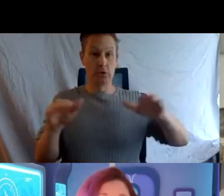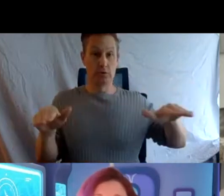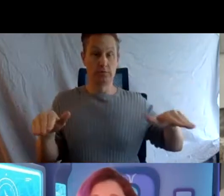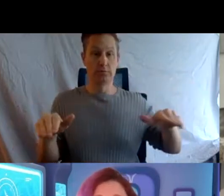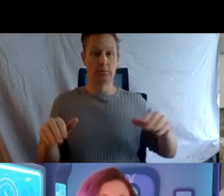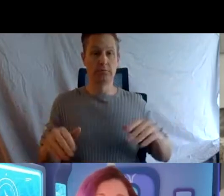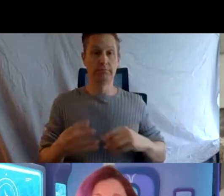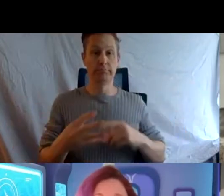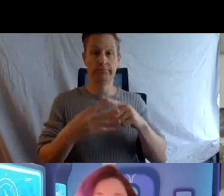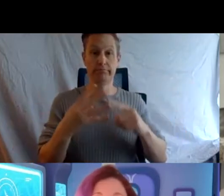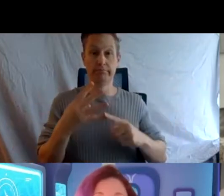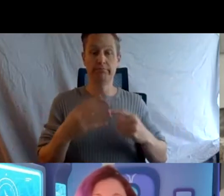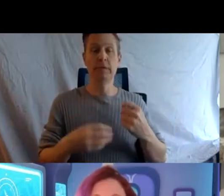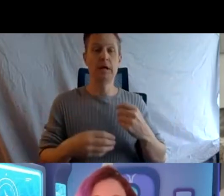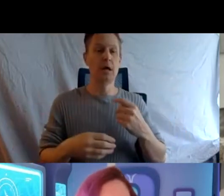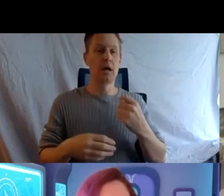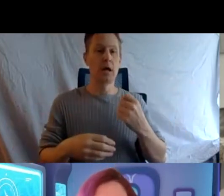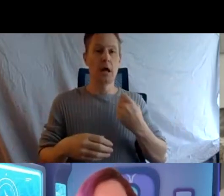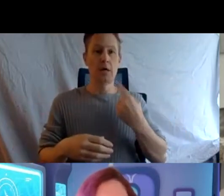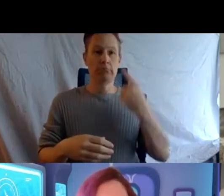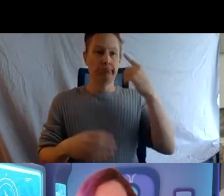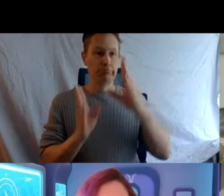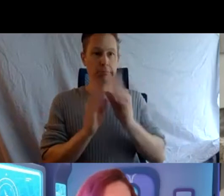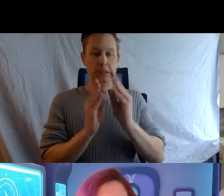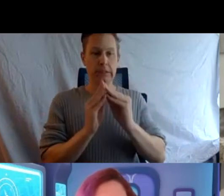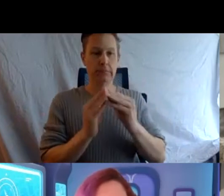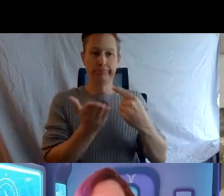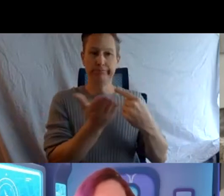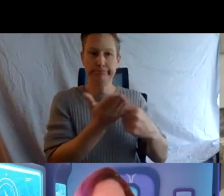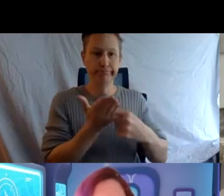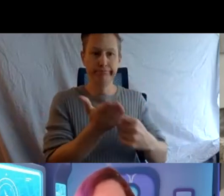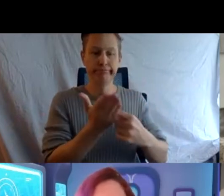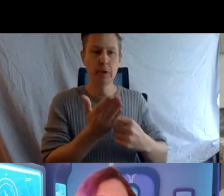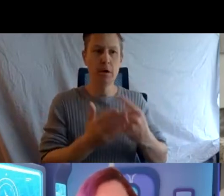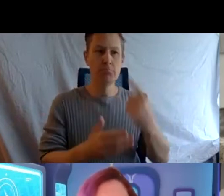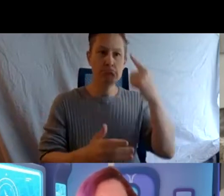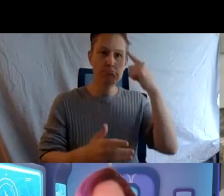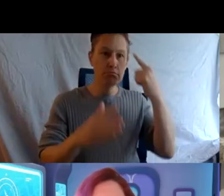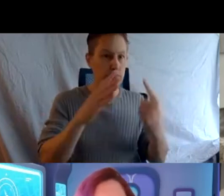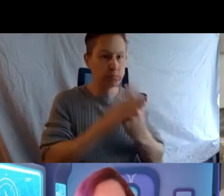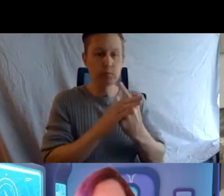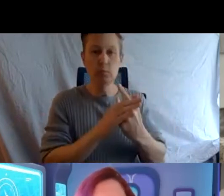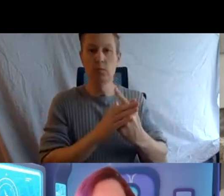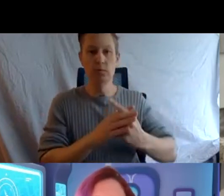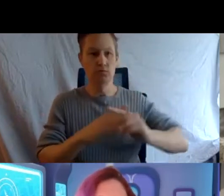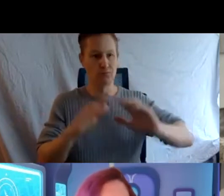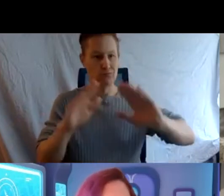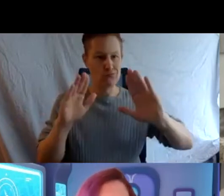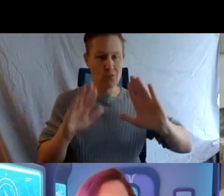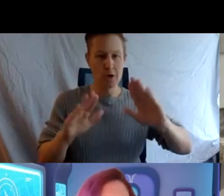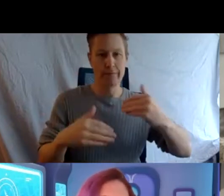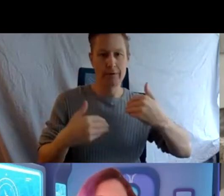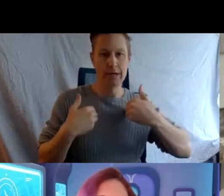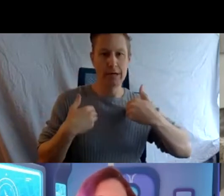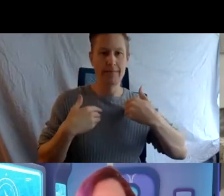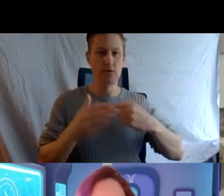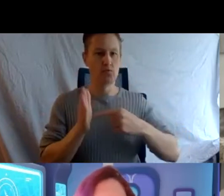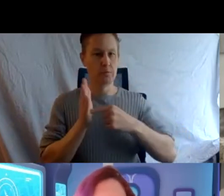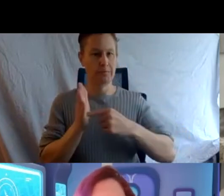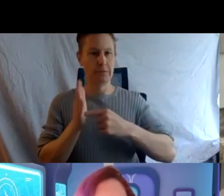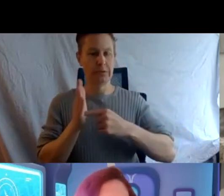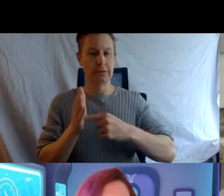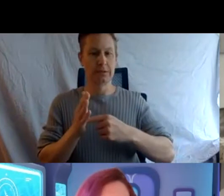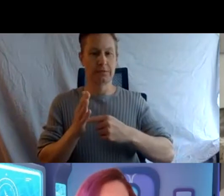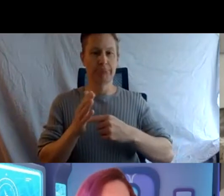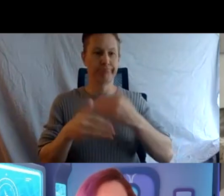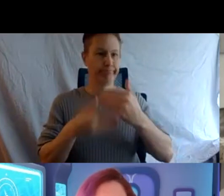just came up in a meeting that, hey, this would be awesome to have this representation. And I think it just snowballed